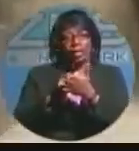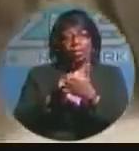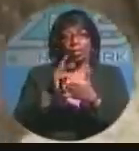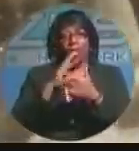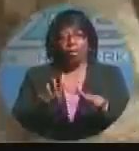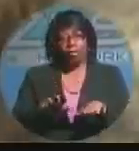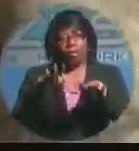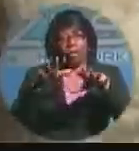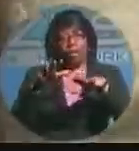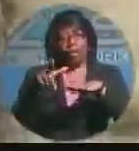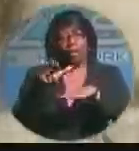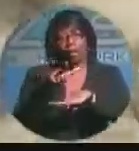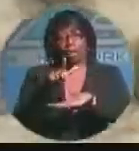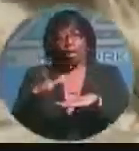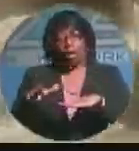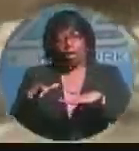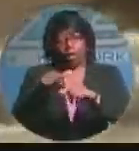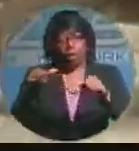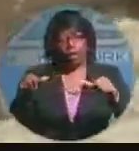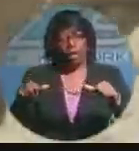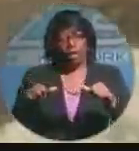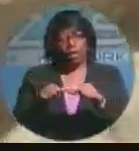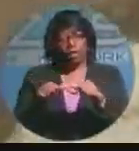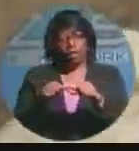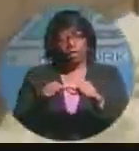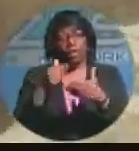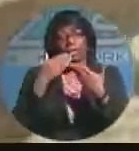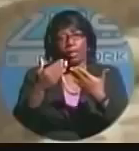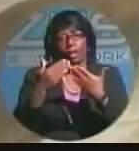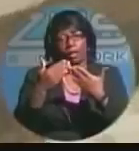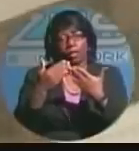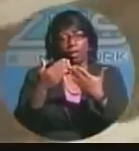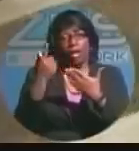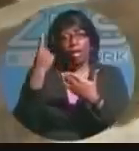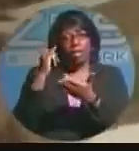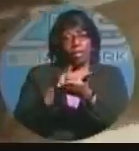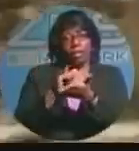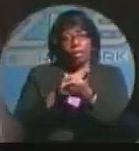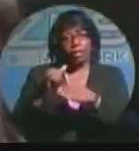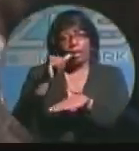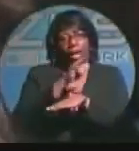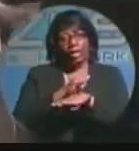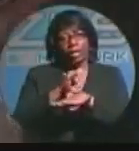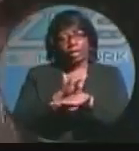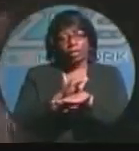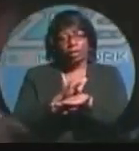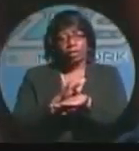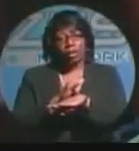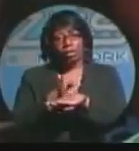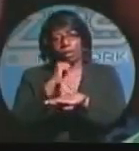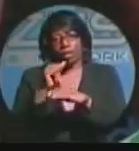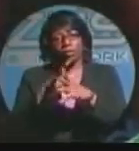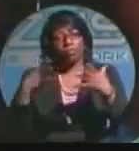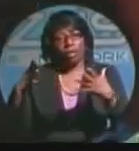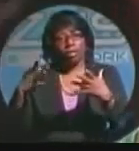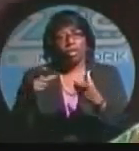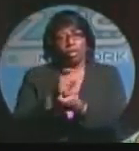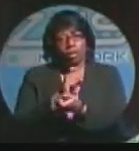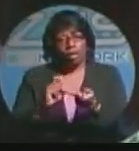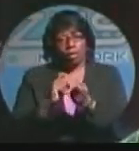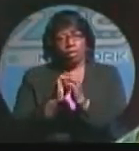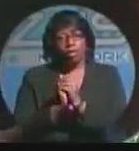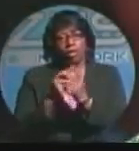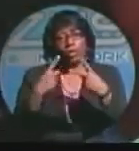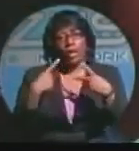major concern for residents, but is thankful that the island was spared from any further destruction. The structures have fared well. We have